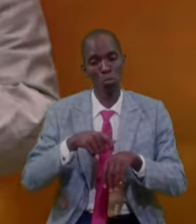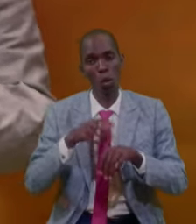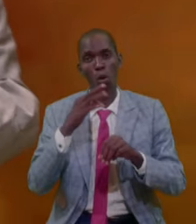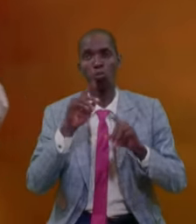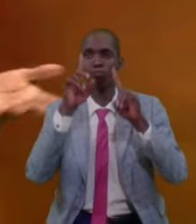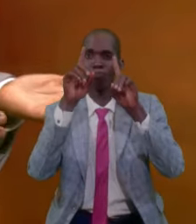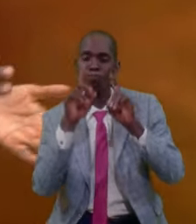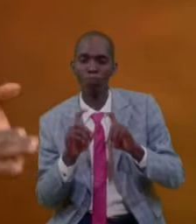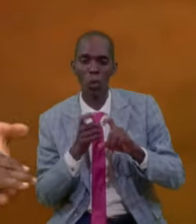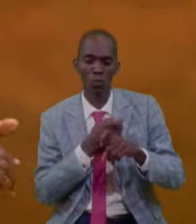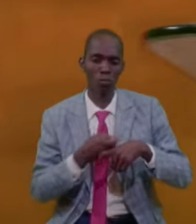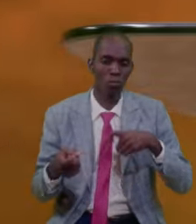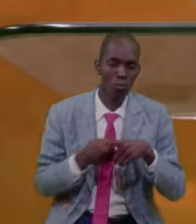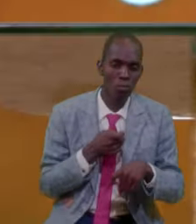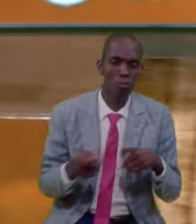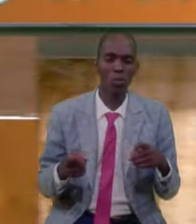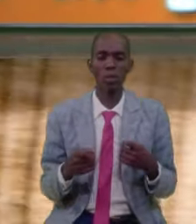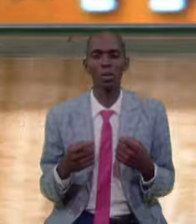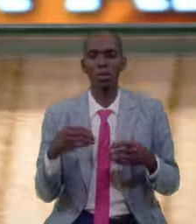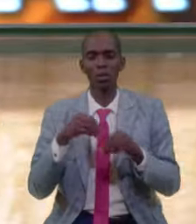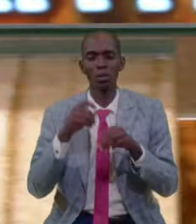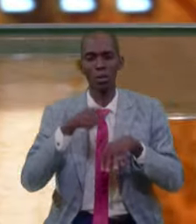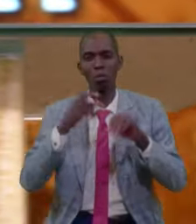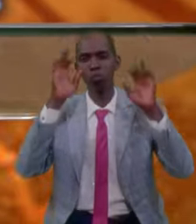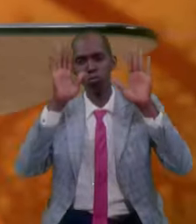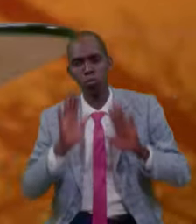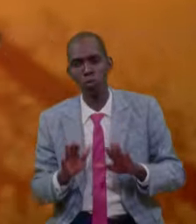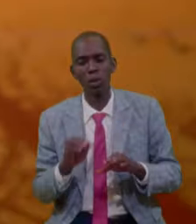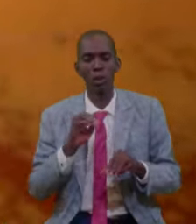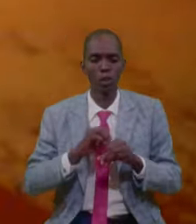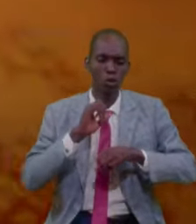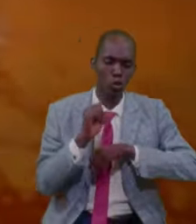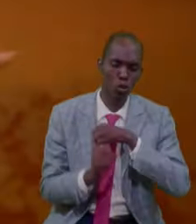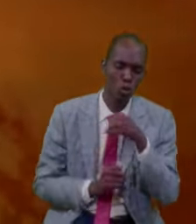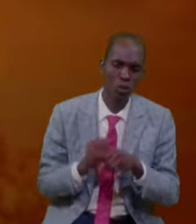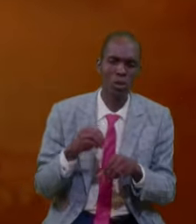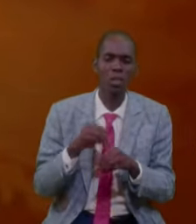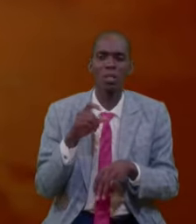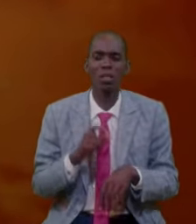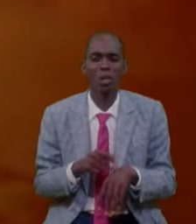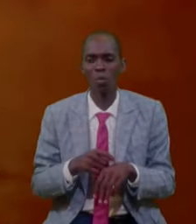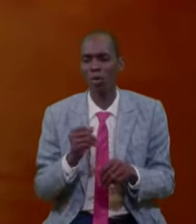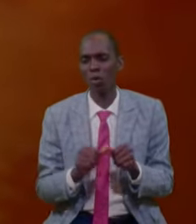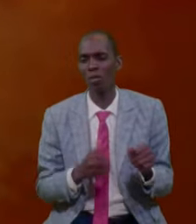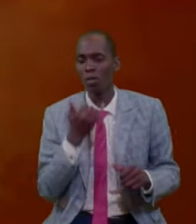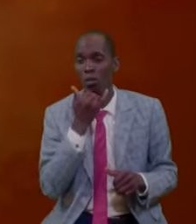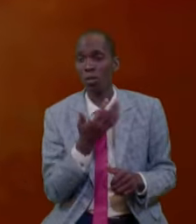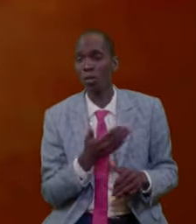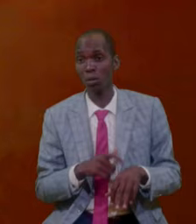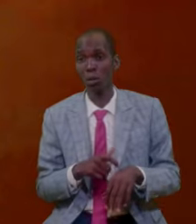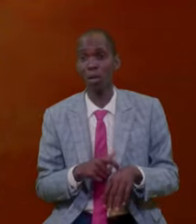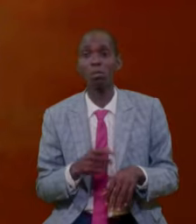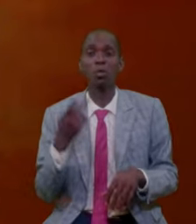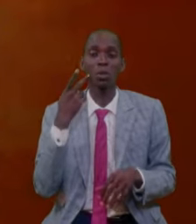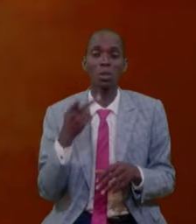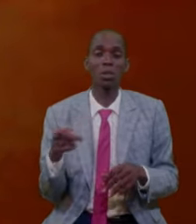in persecution, in misunderstanding, in suffering. They trust God that nothing will